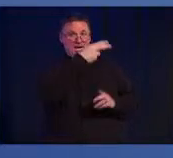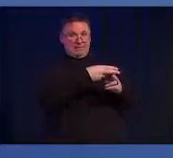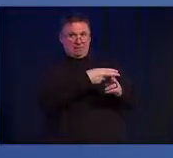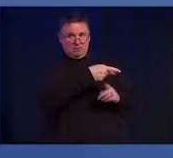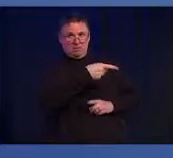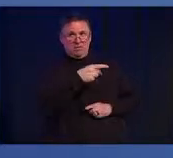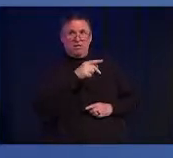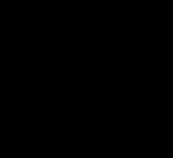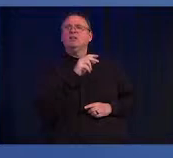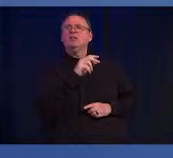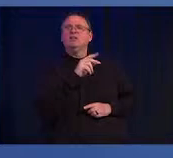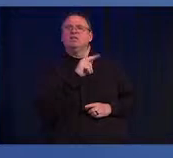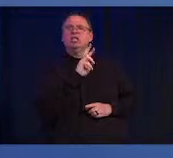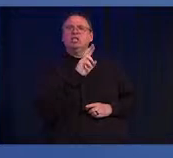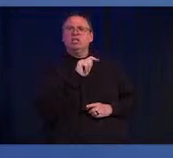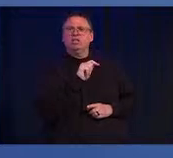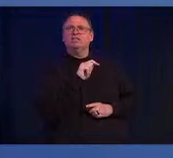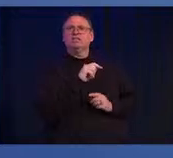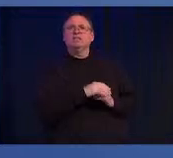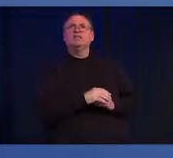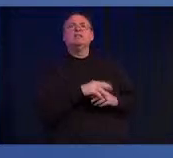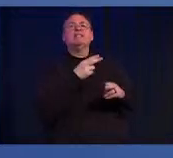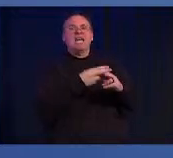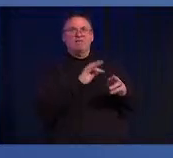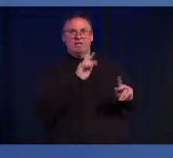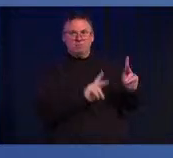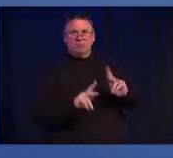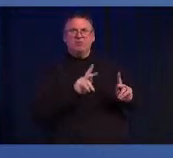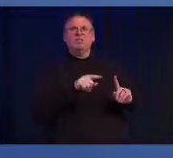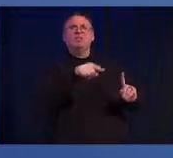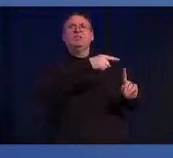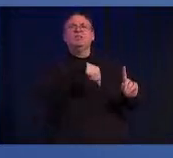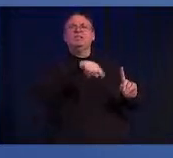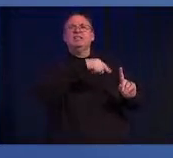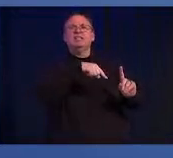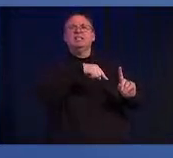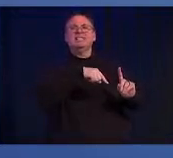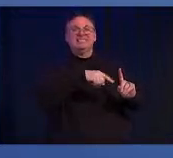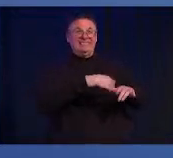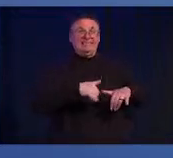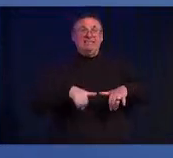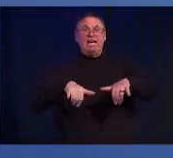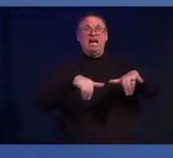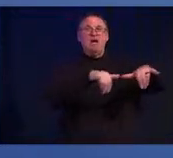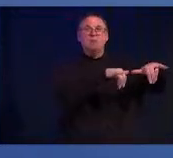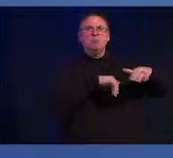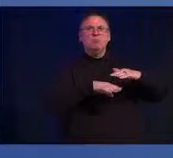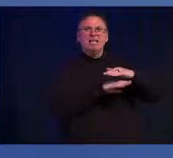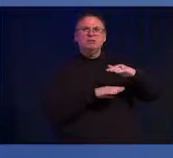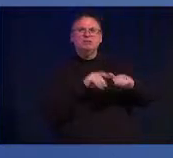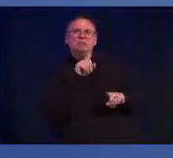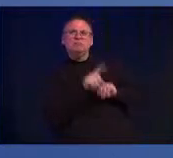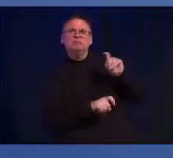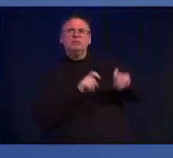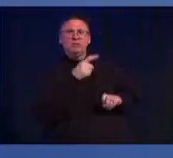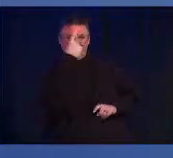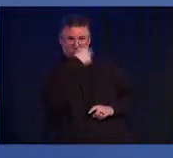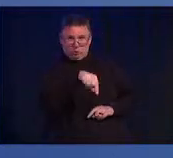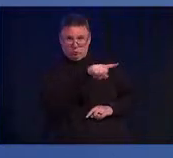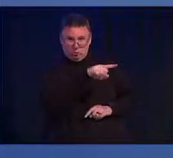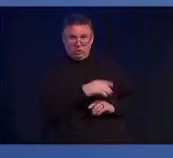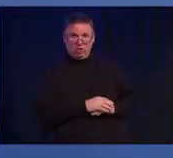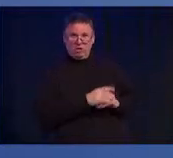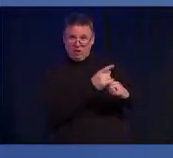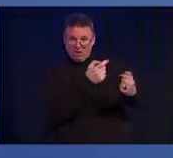cities, professions, political parties, and age groups, but all had the same basic question. Do you support the legalization